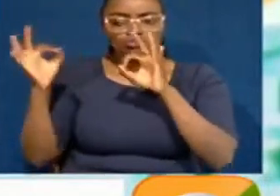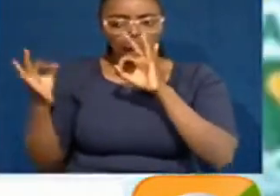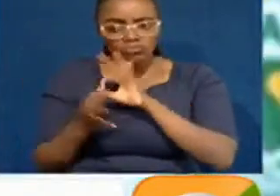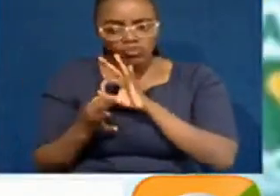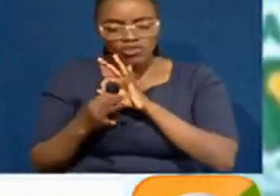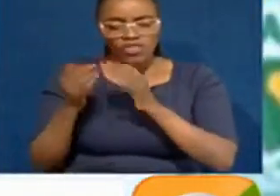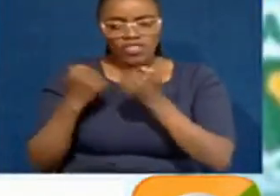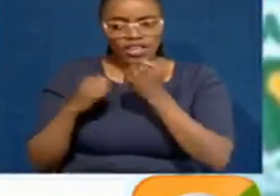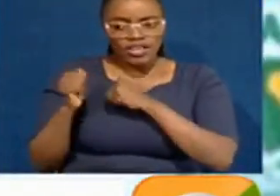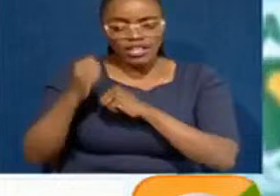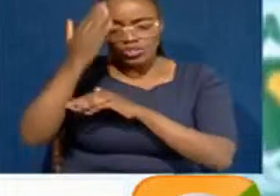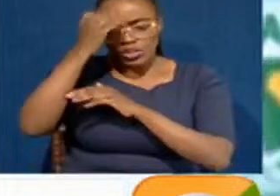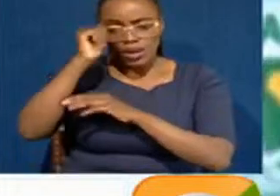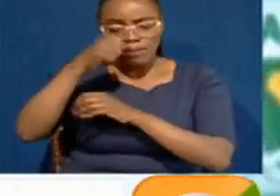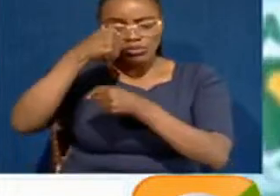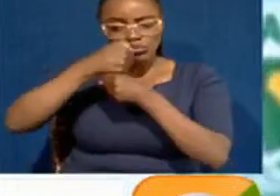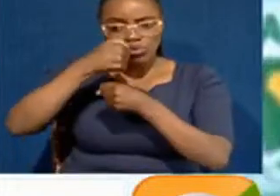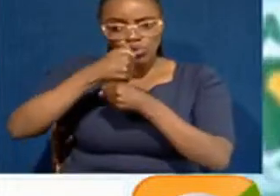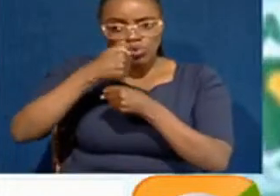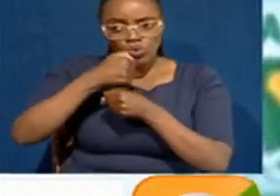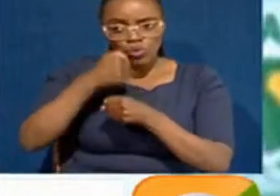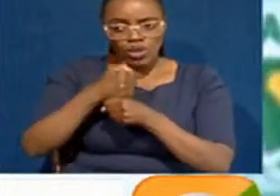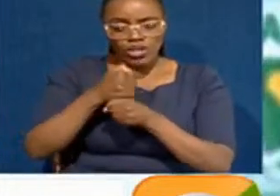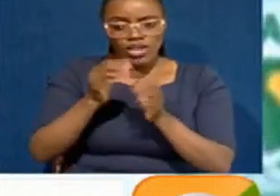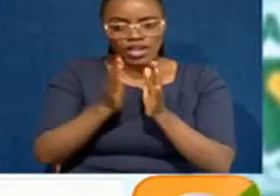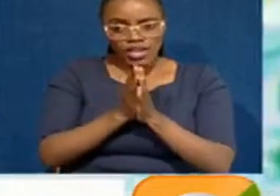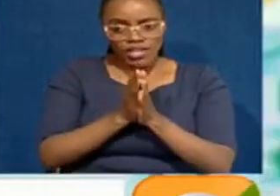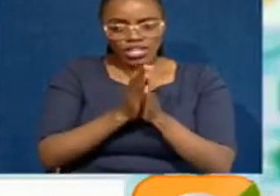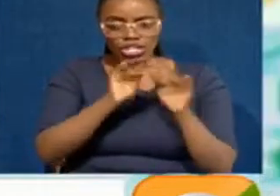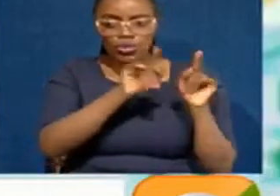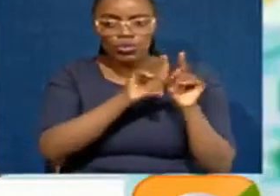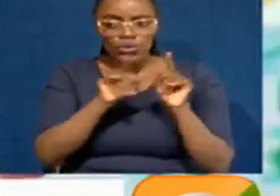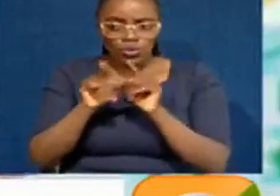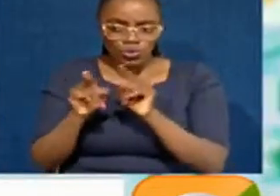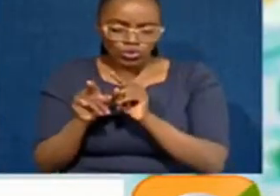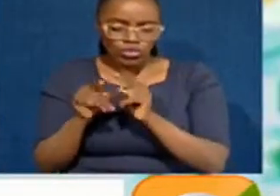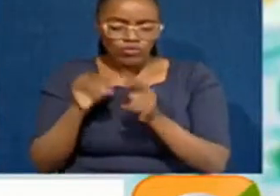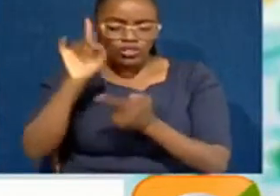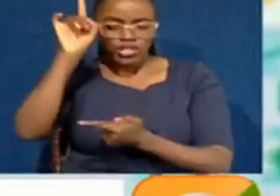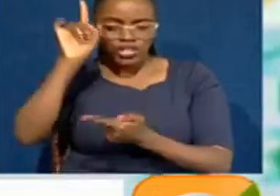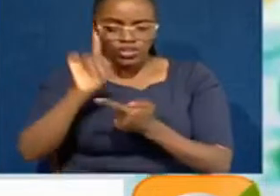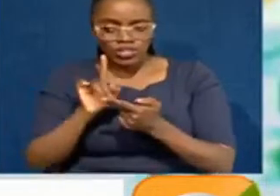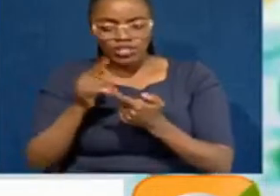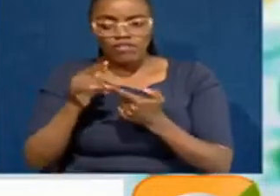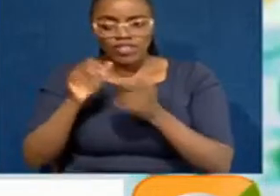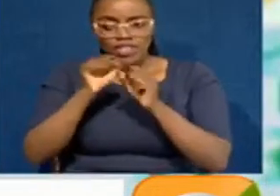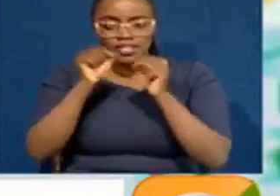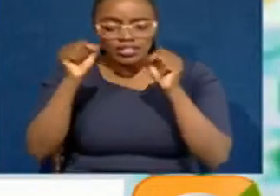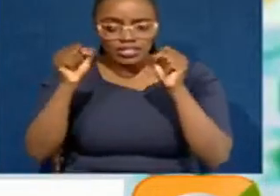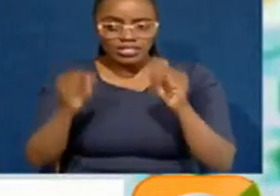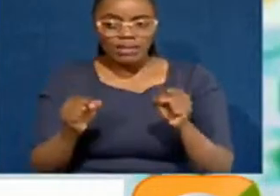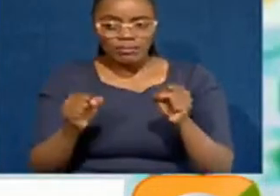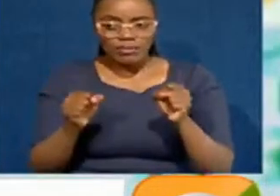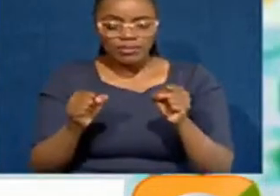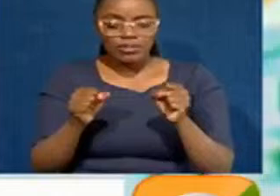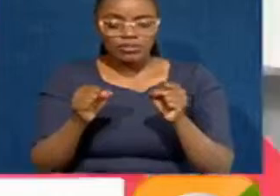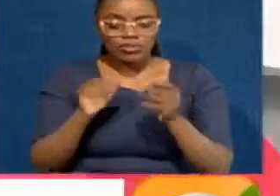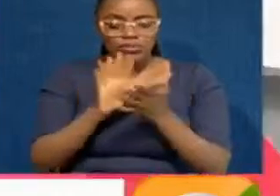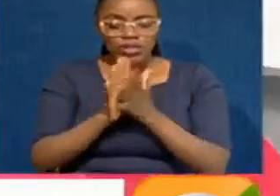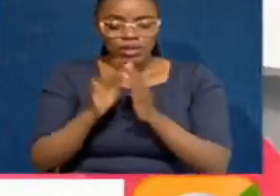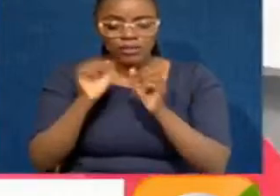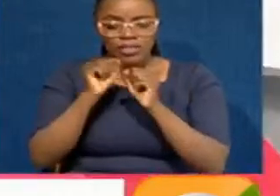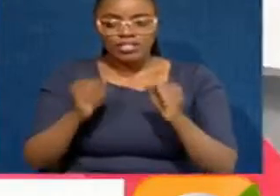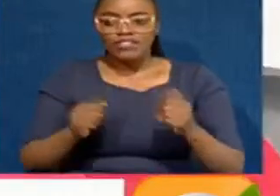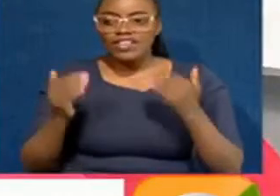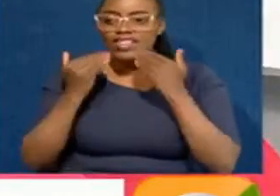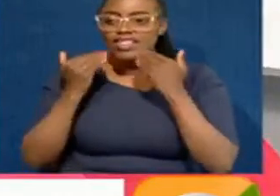early action so that they can save lives, protect livelihoods, and also reduce the losses and damages due to these extremes. That's right. Thank